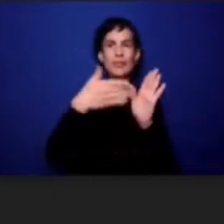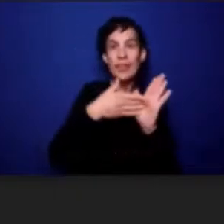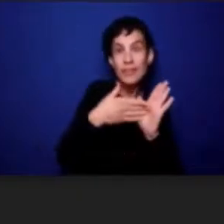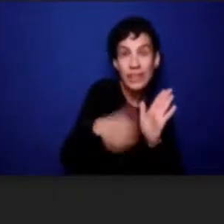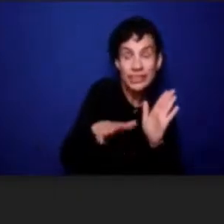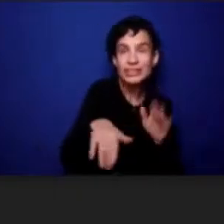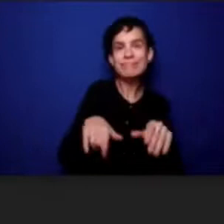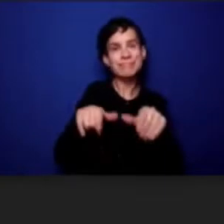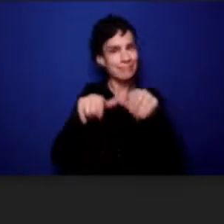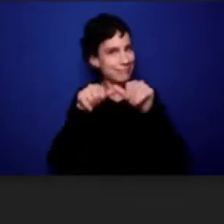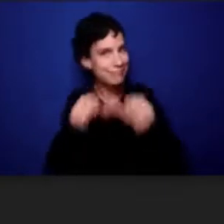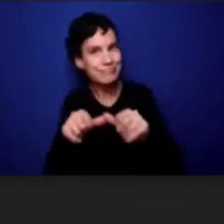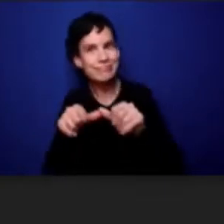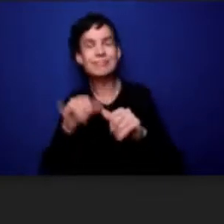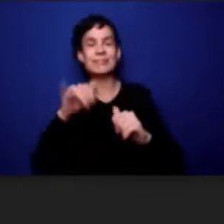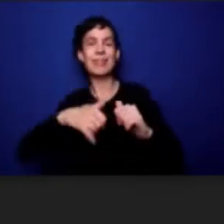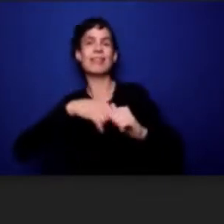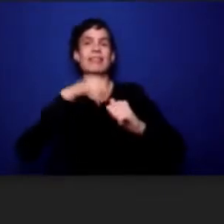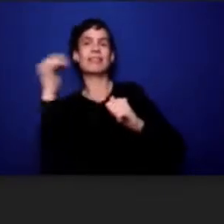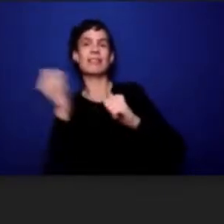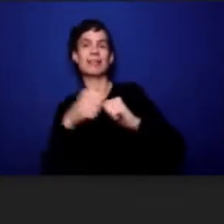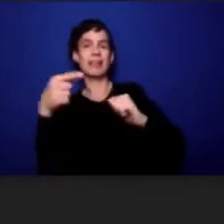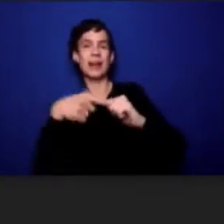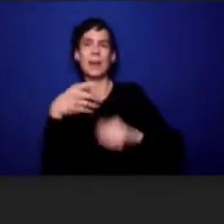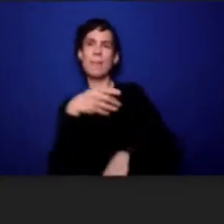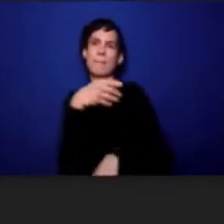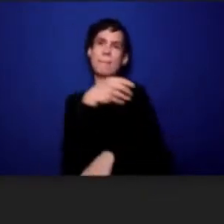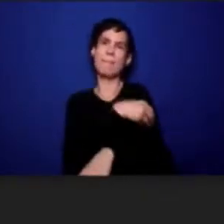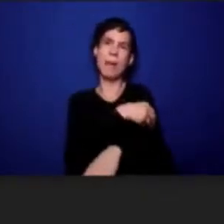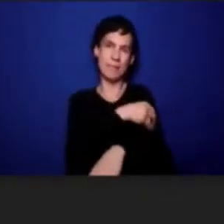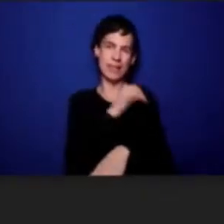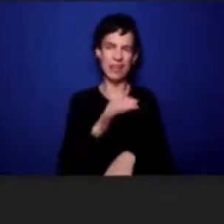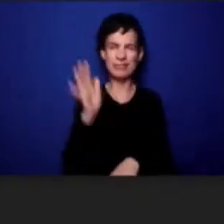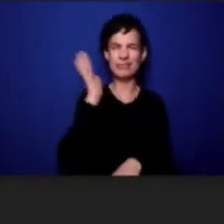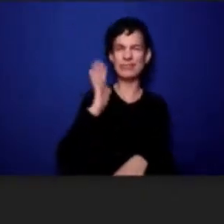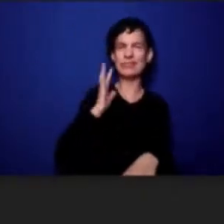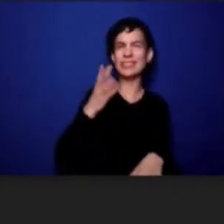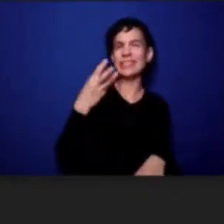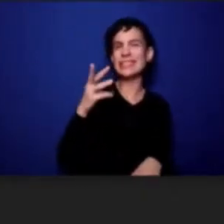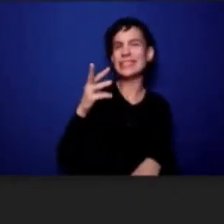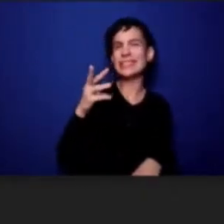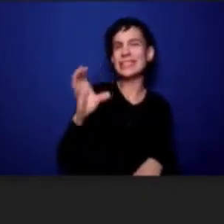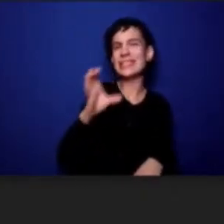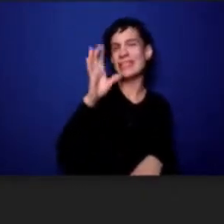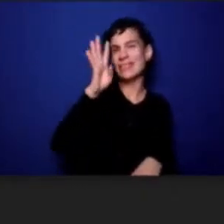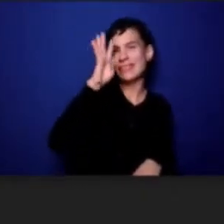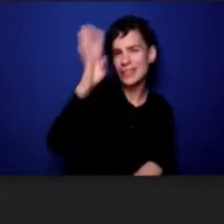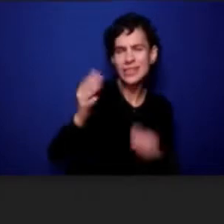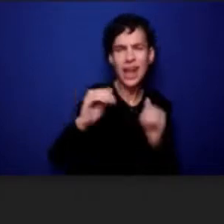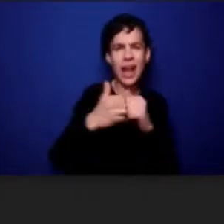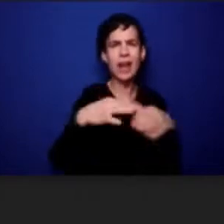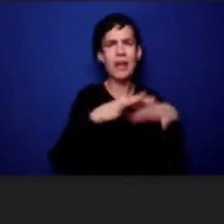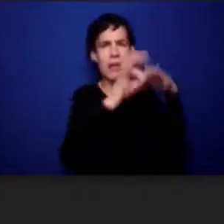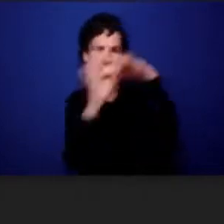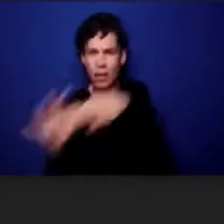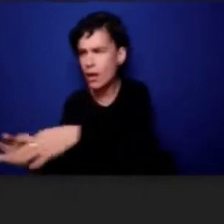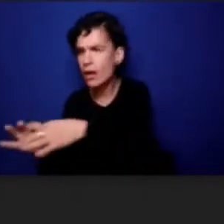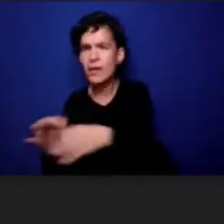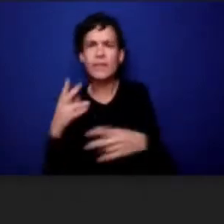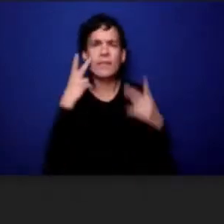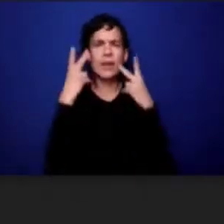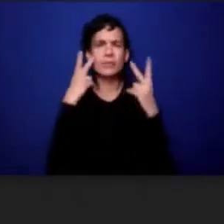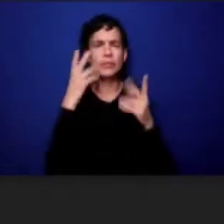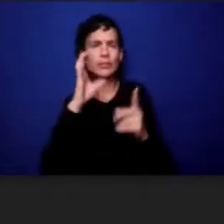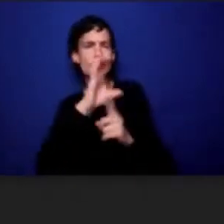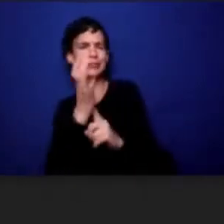retaining the actual Medusa's petrifying powers was a 16th century invention. So I thought, how can I tie this in with the visual culture of the time?